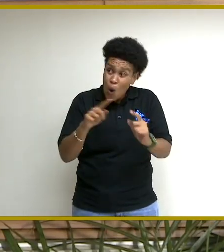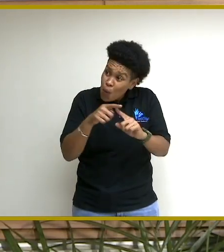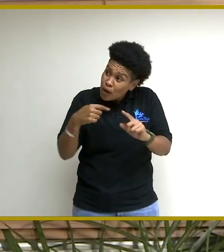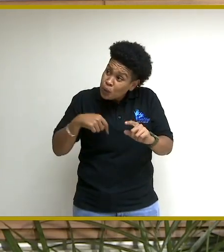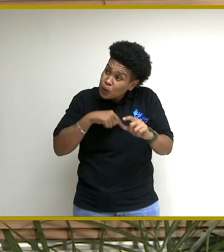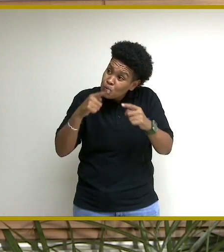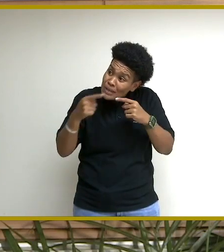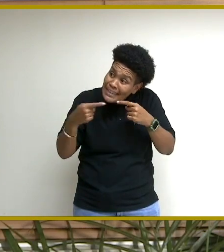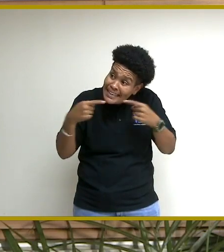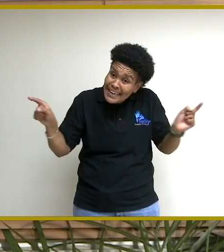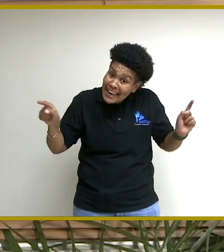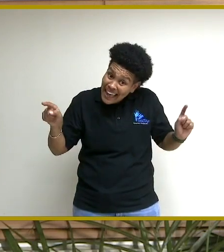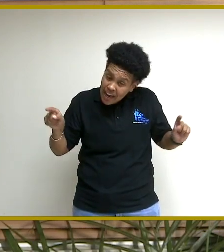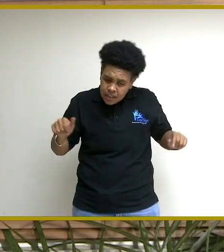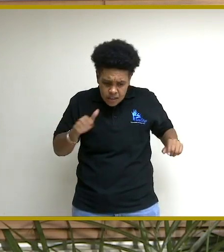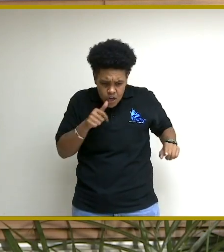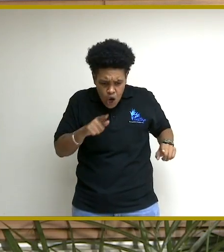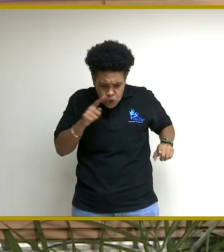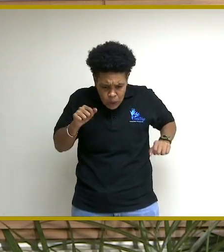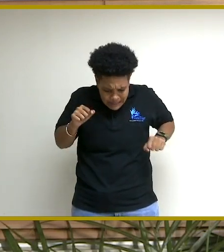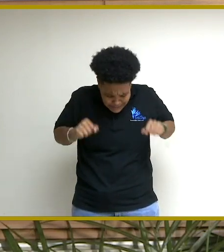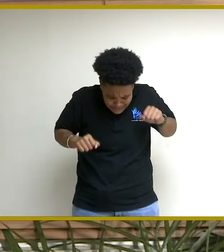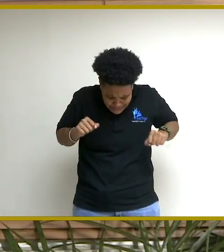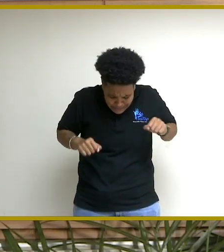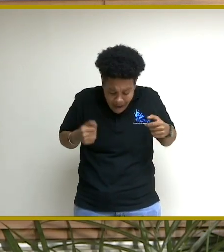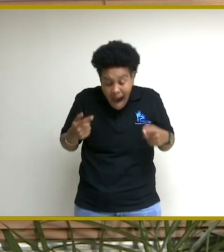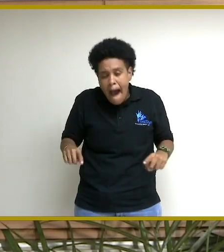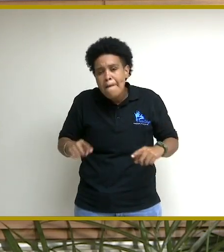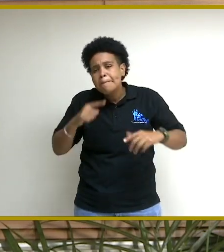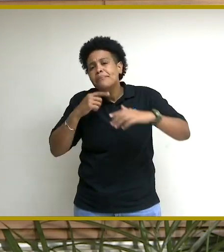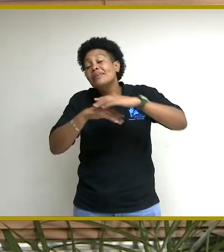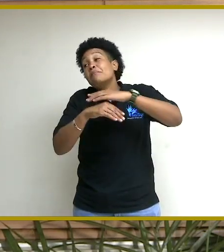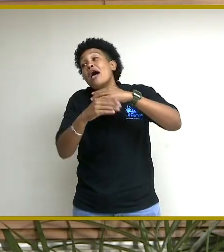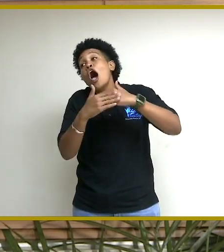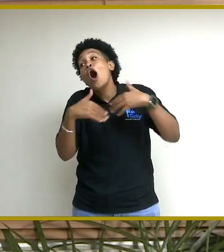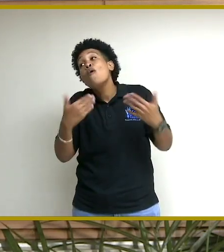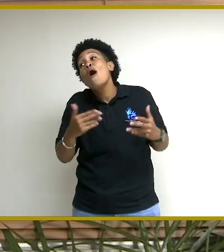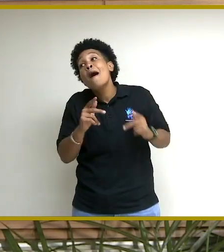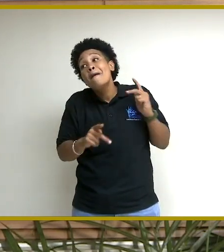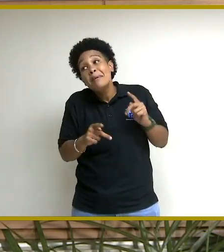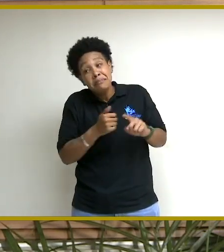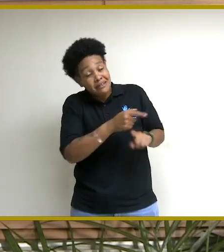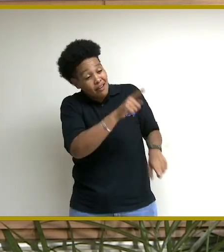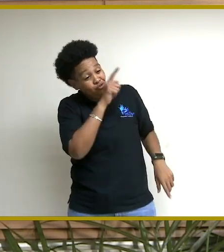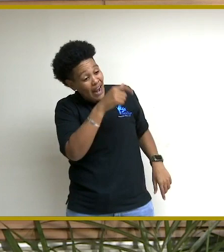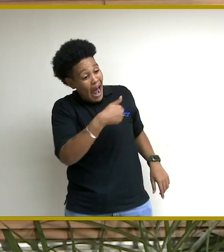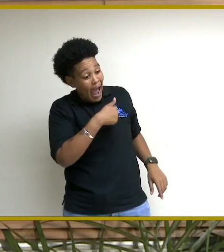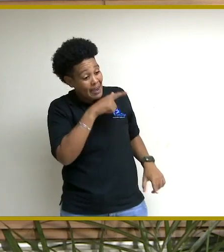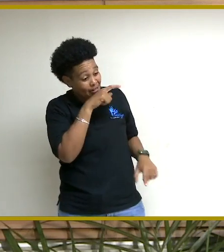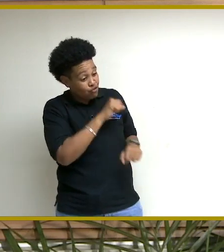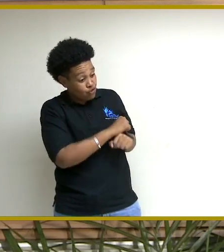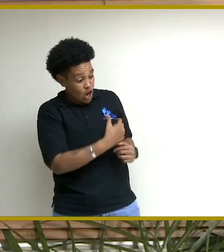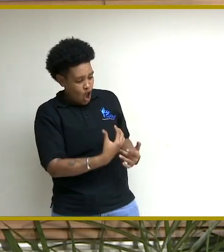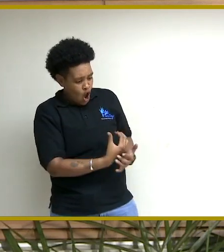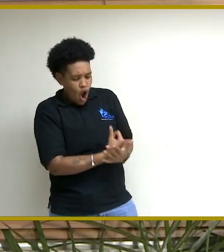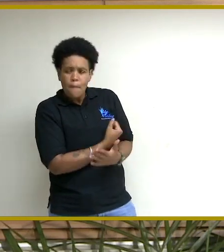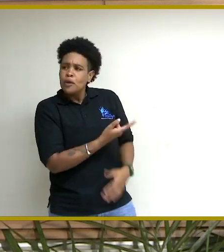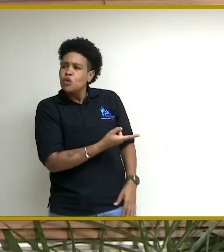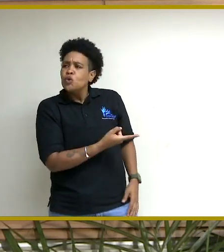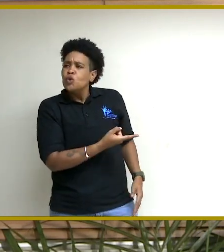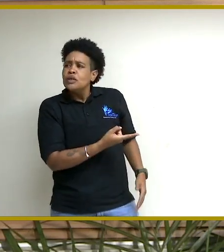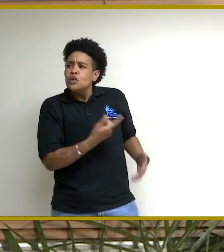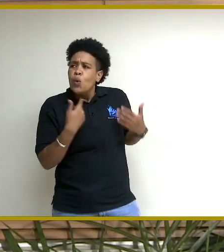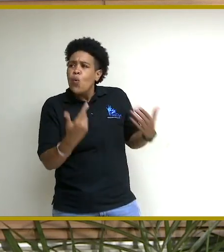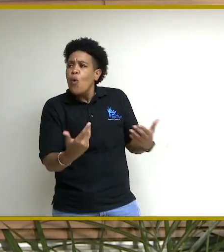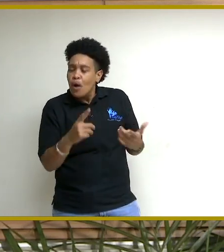we declare hesitancy, it is based on persons having the opportunity to